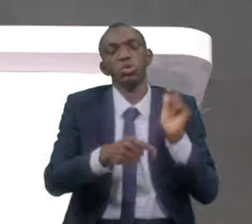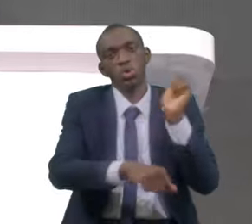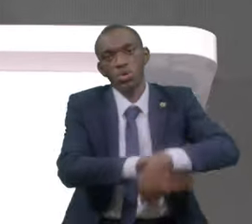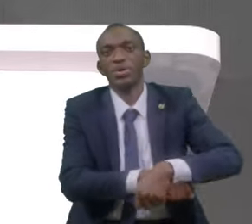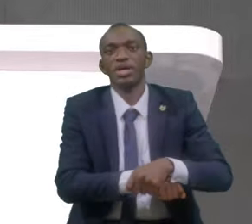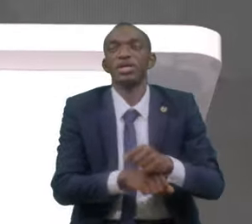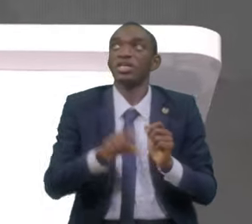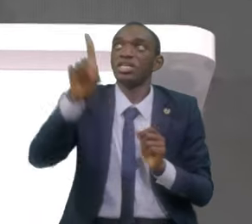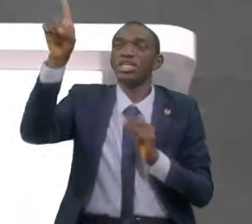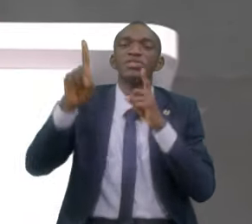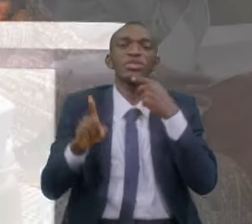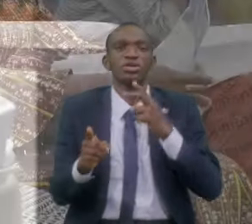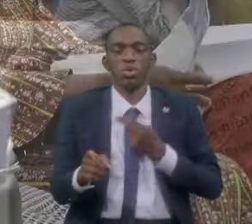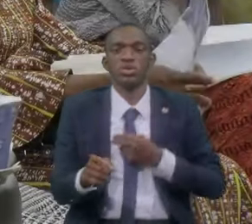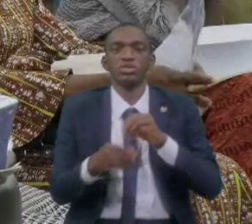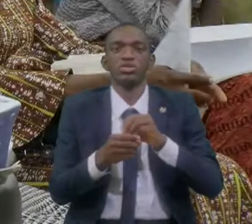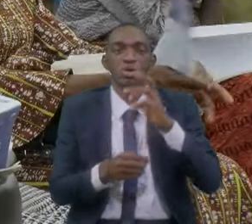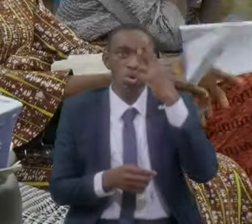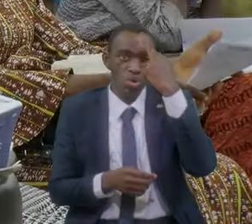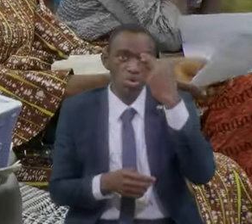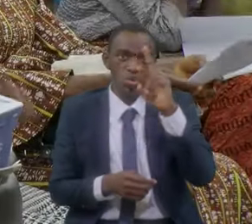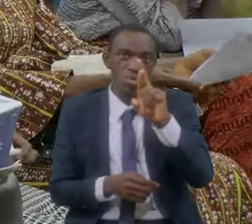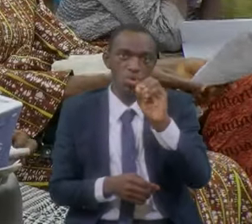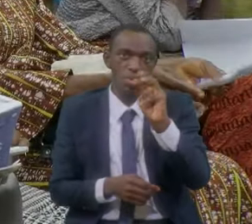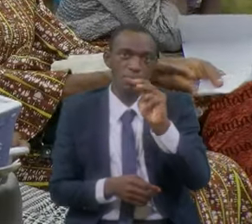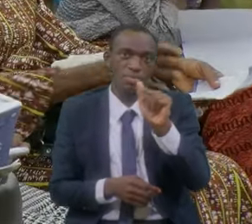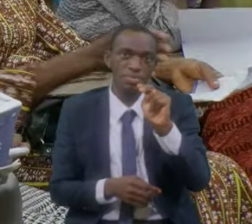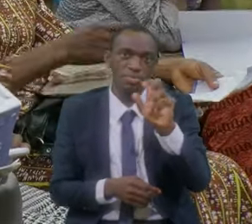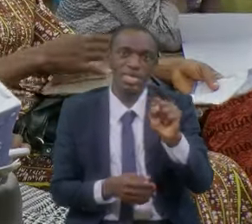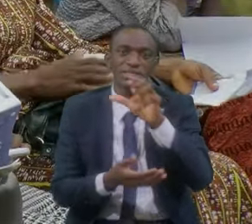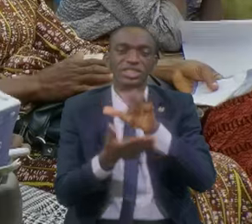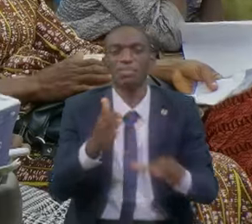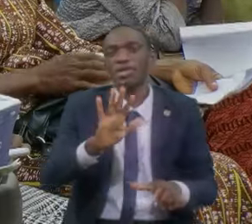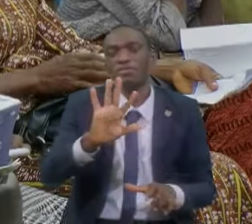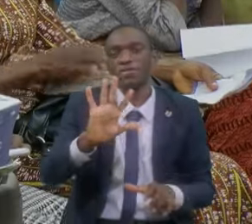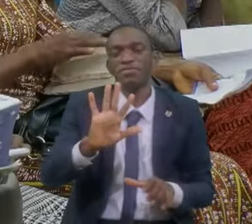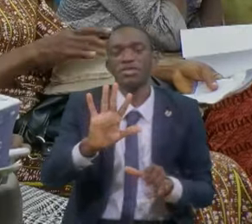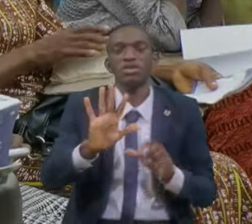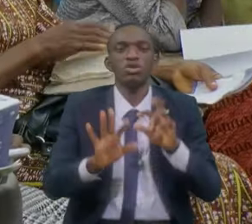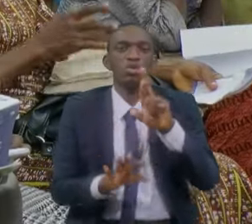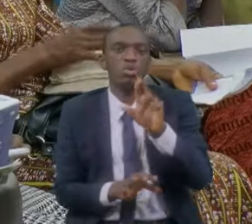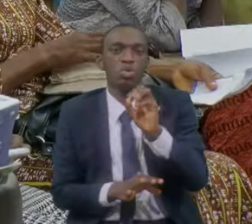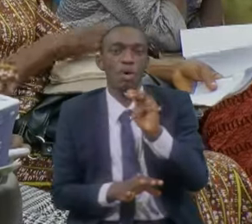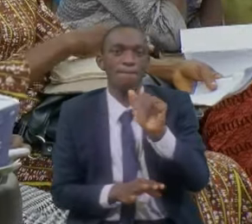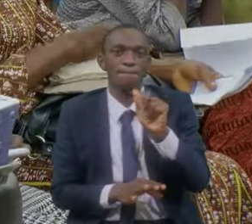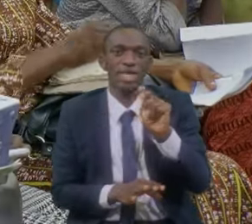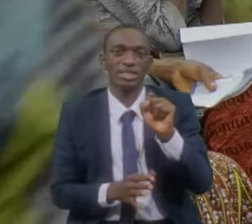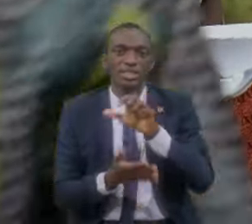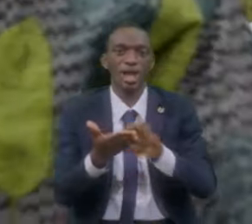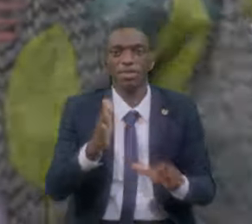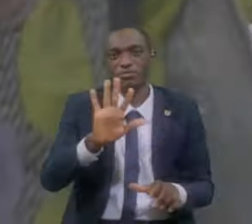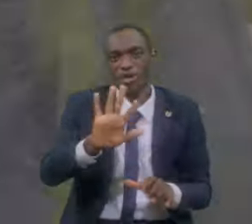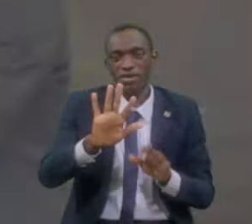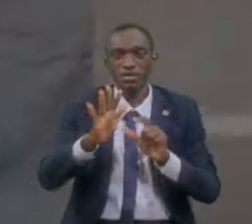us in Romans chapter 5, reading here from verse 1. Romans chapter 5, verse 1, it says,